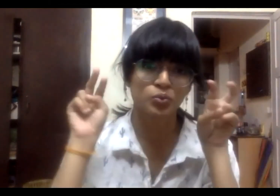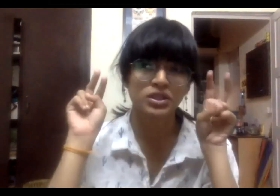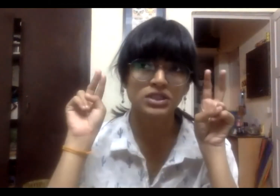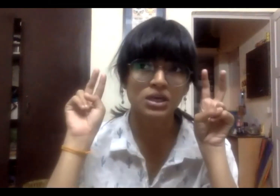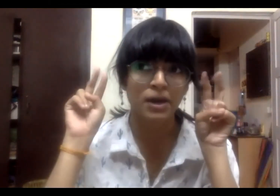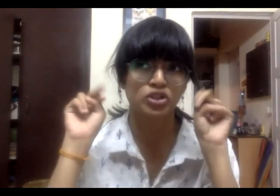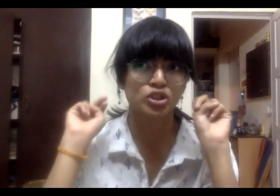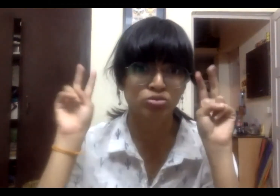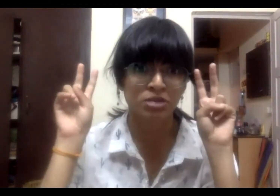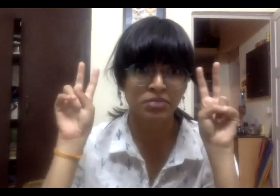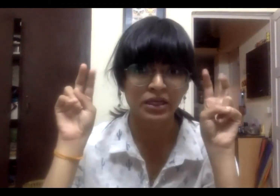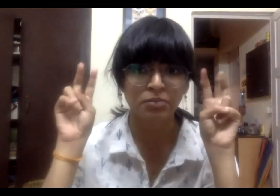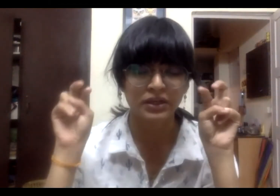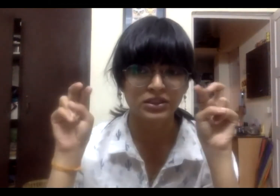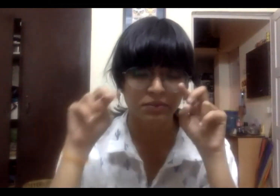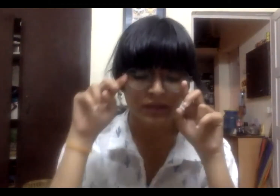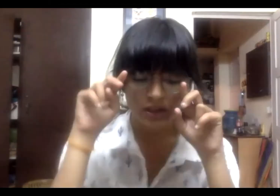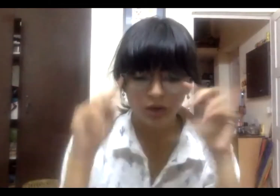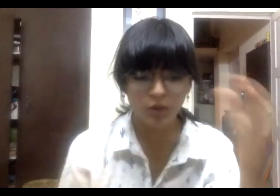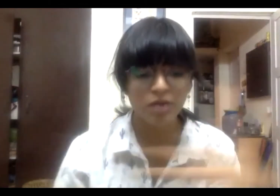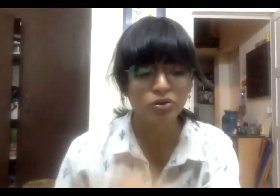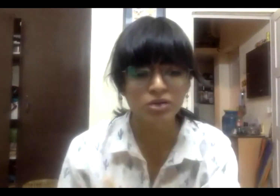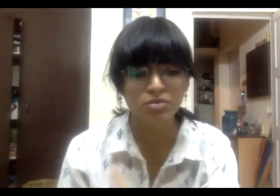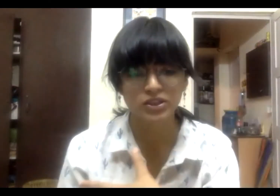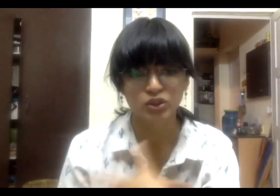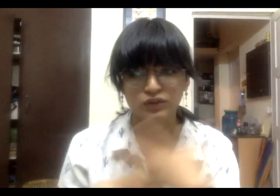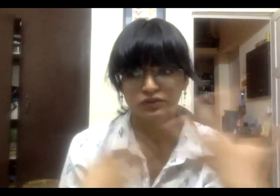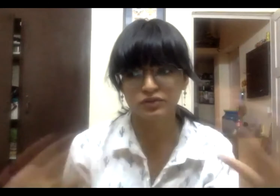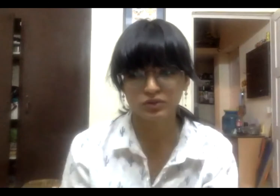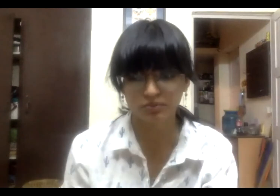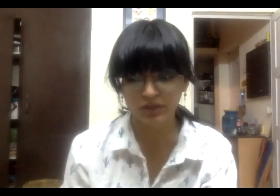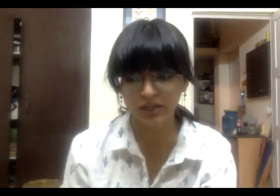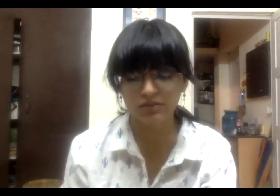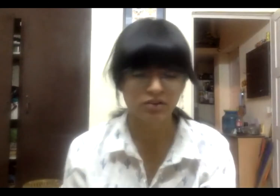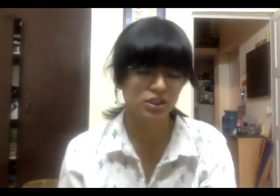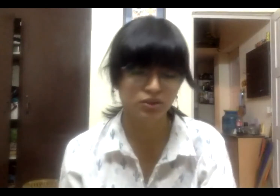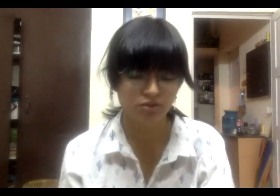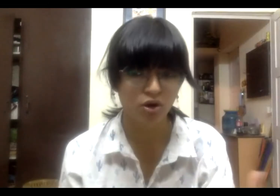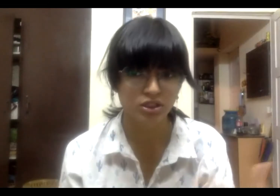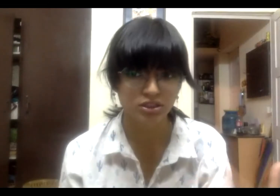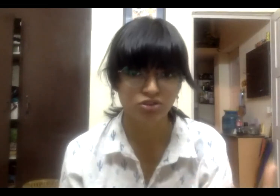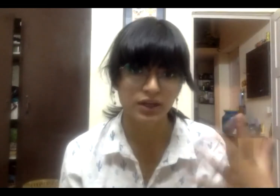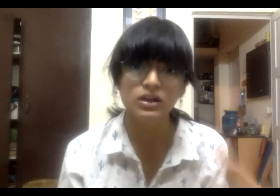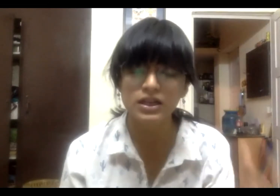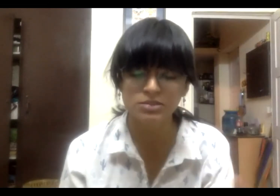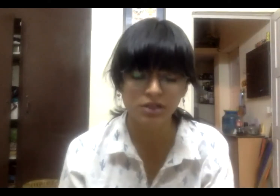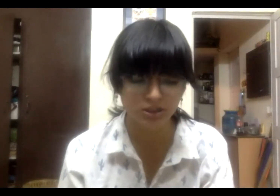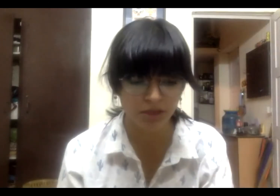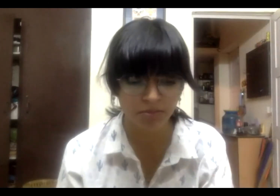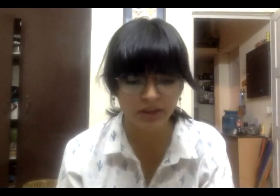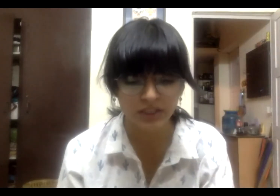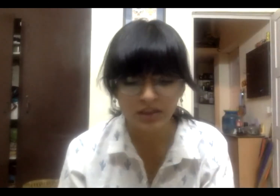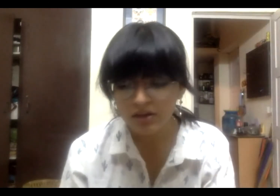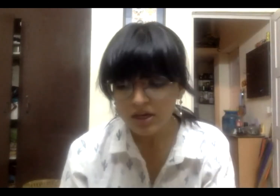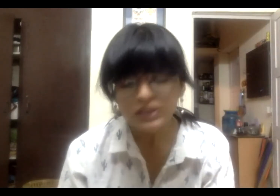what we imagine to be Bhil painting, where Bhuribai sort of lay the foundation for what is recognizable as